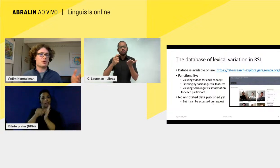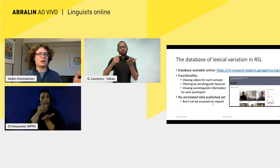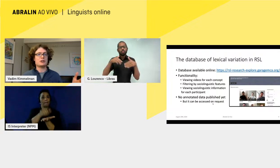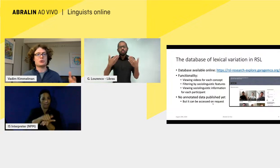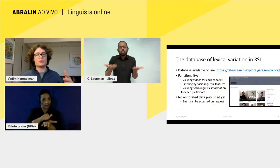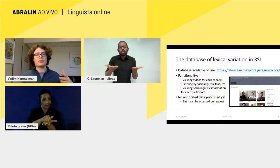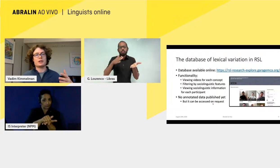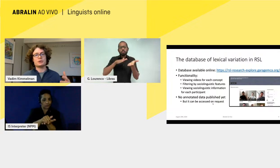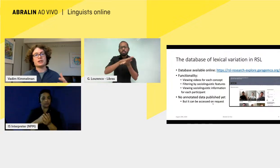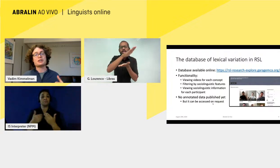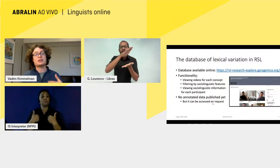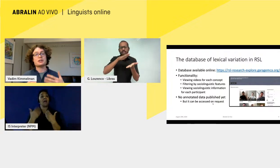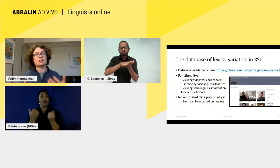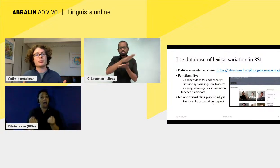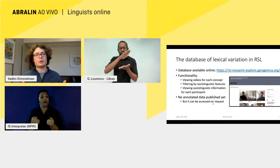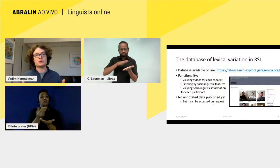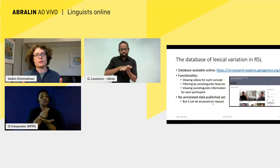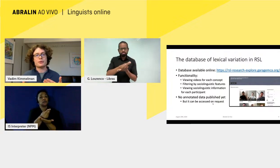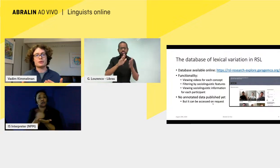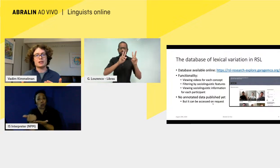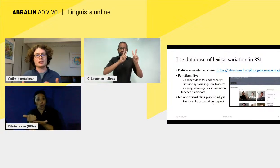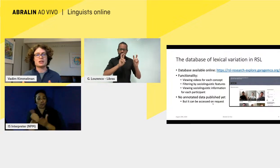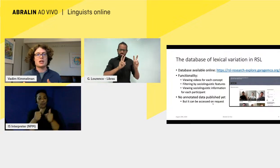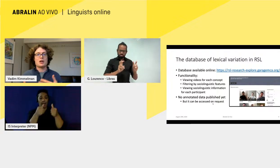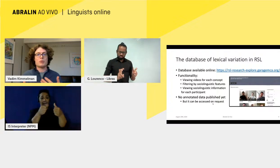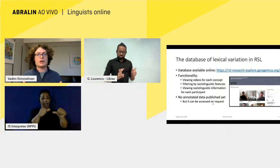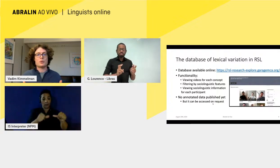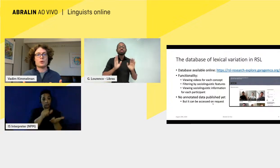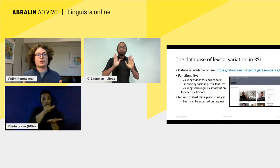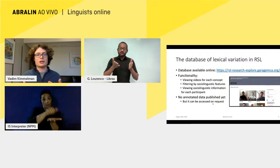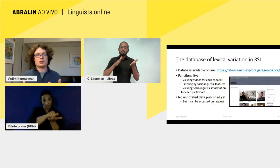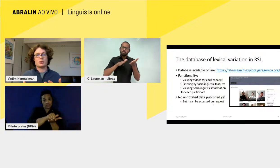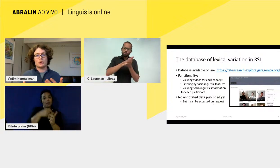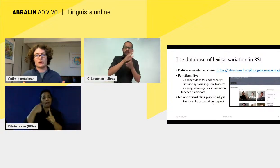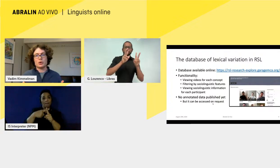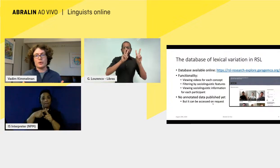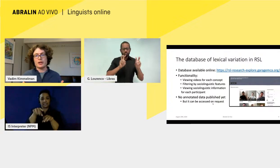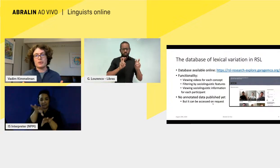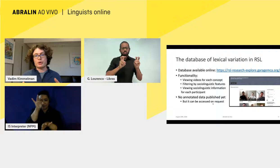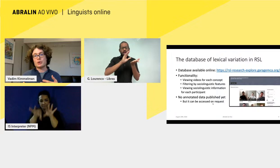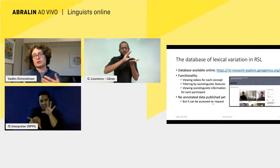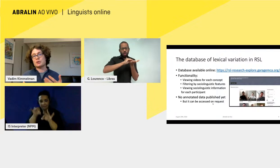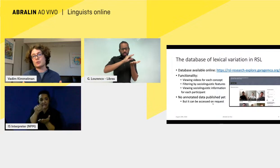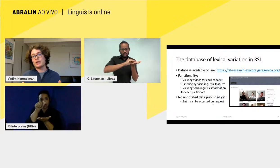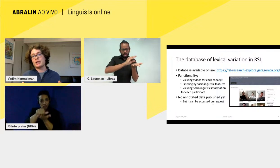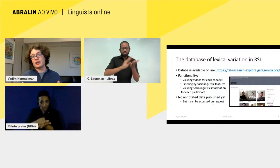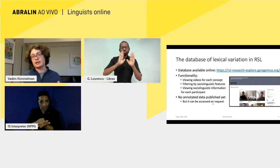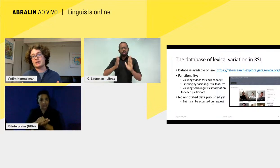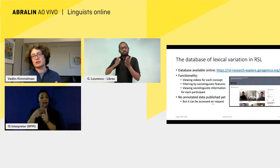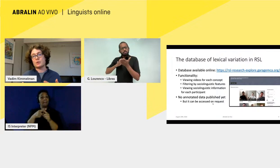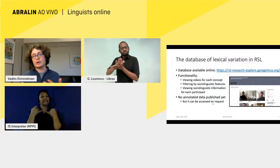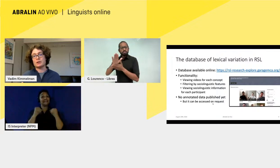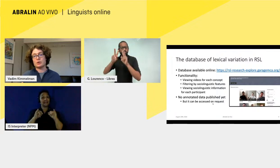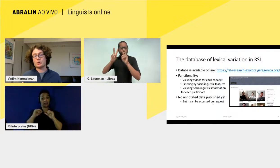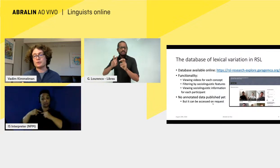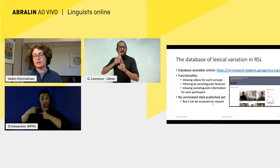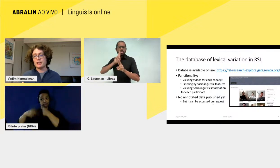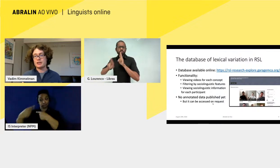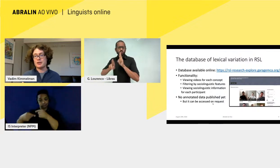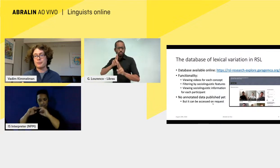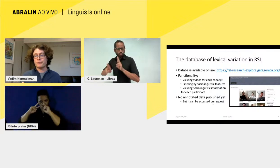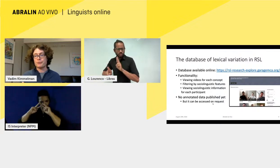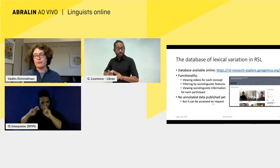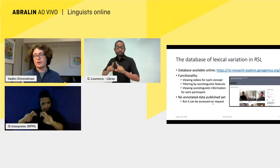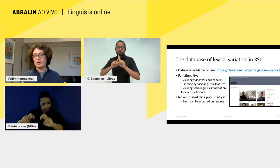published some parts of annotations and some parts of the results, but the work is ongoing because we collected quite a lot